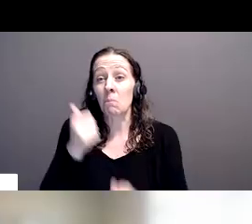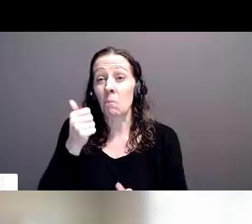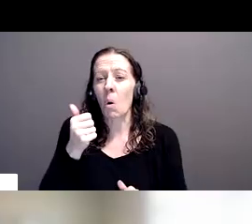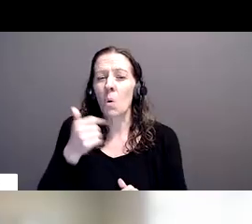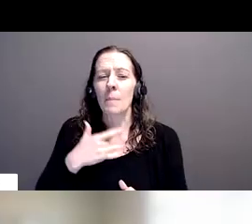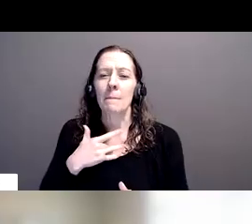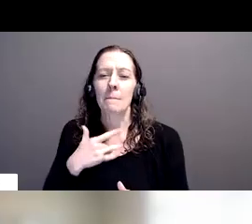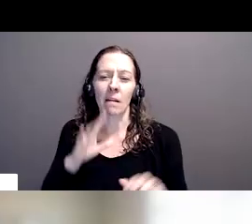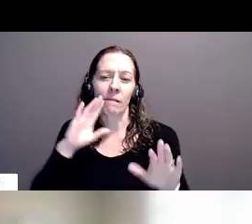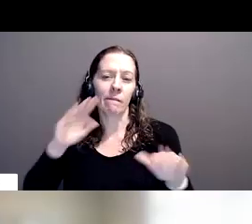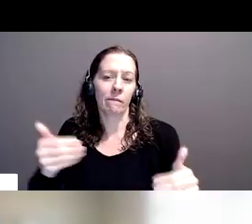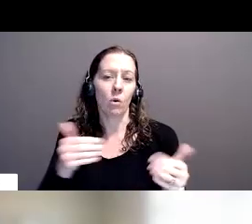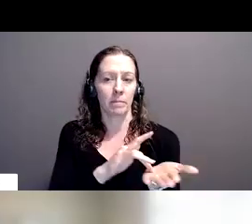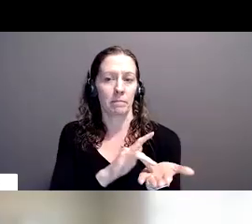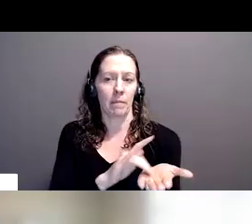medically orientated,